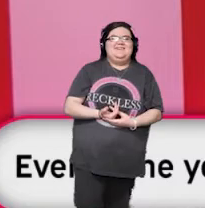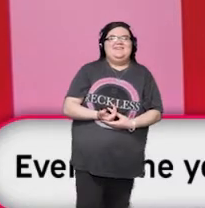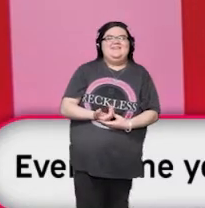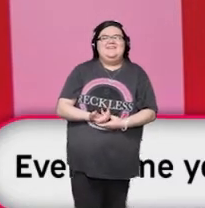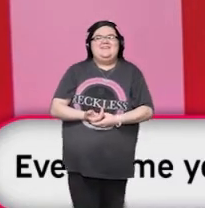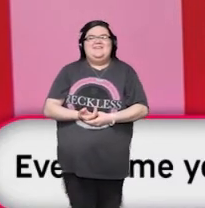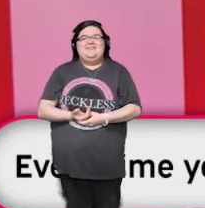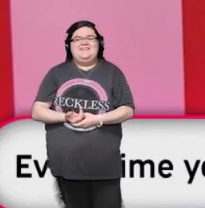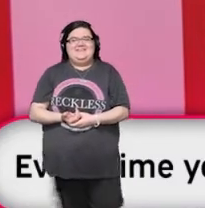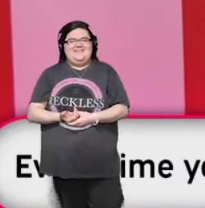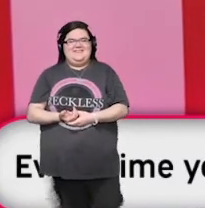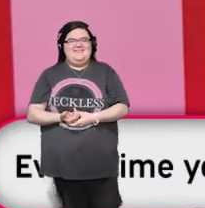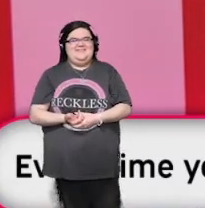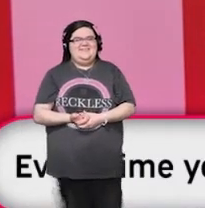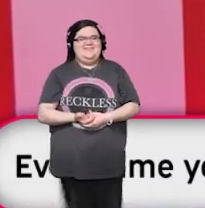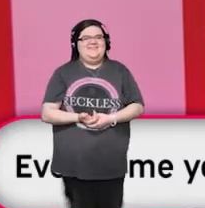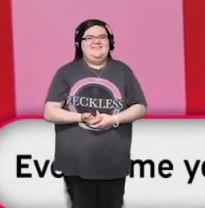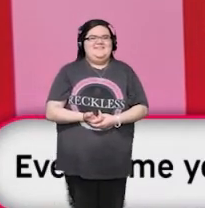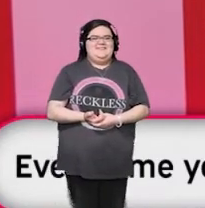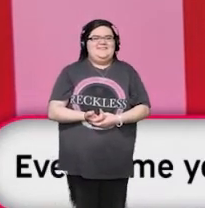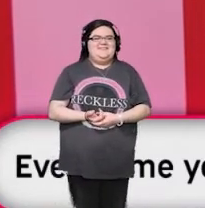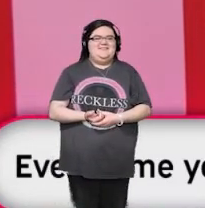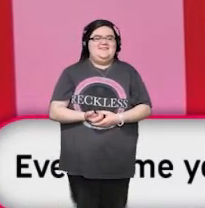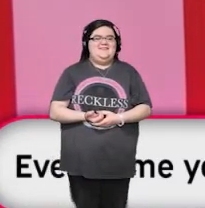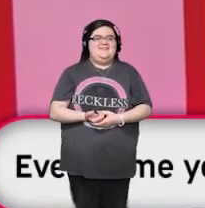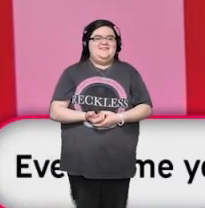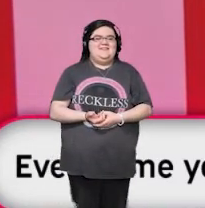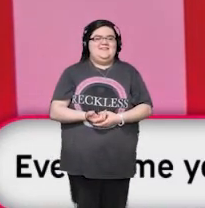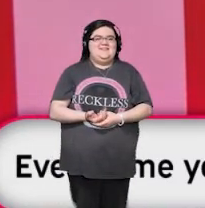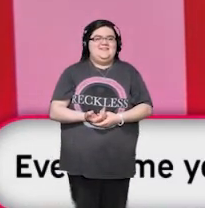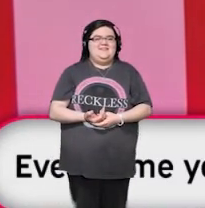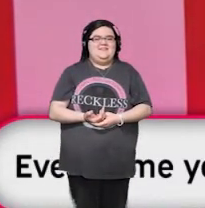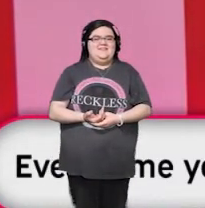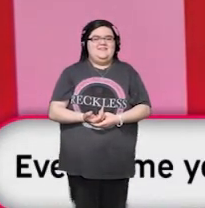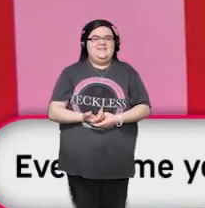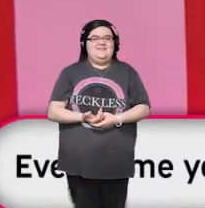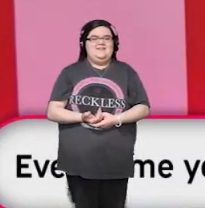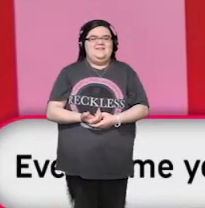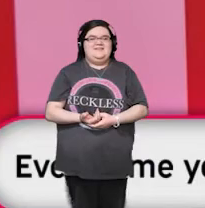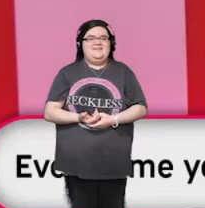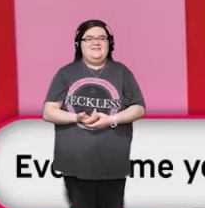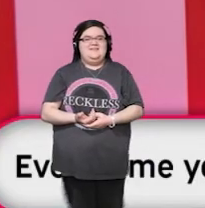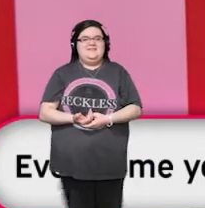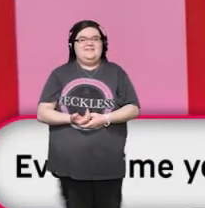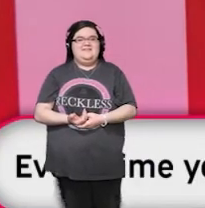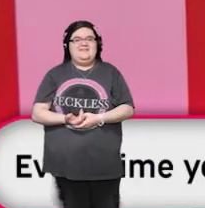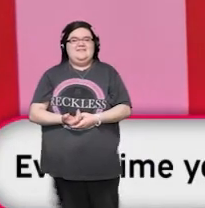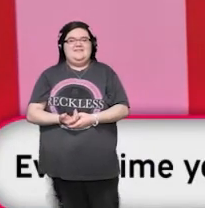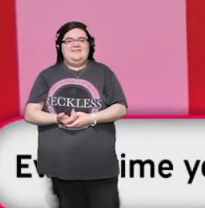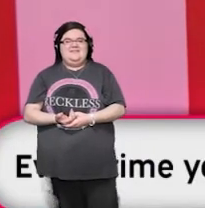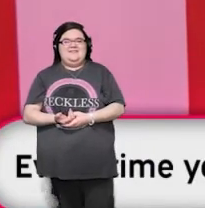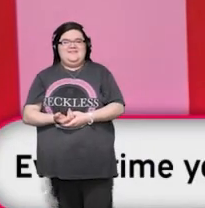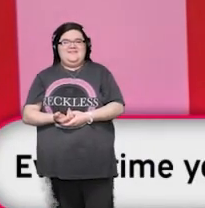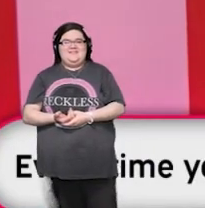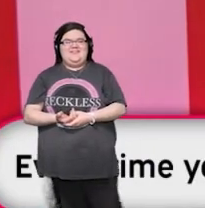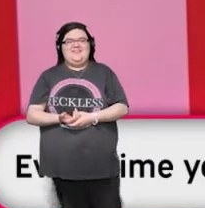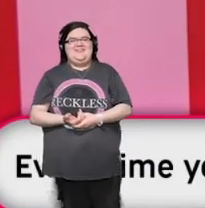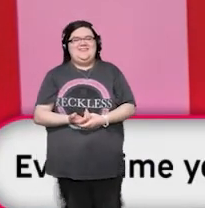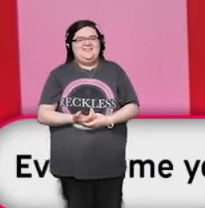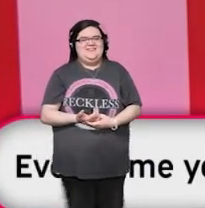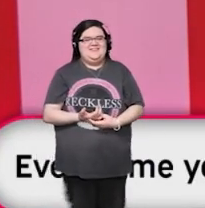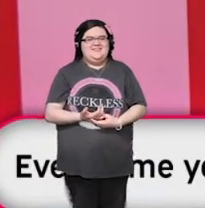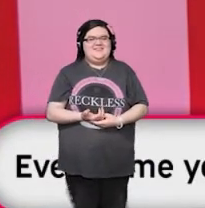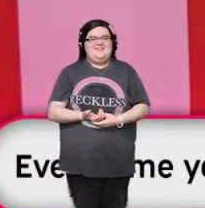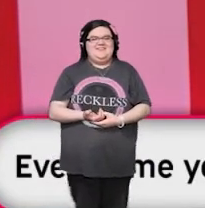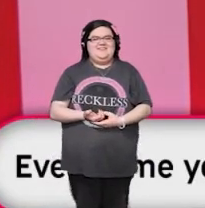I feel like I'm going to genocide. Yeah, we're overcrowding the planet. I feel like I want to let the dogs die. Let the dogs die. You're going to genocide a lot of people, bro. An innocent dog. Dogs, bro. An innocent puppy. Can